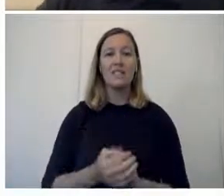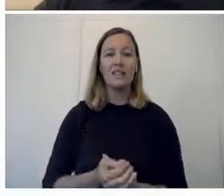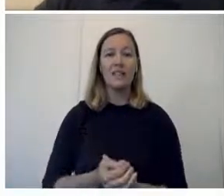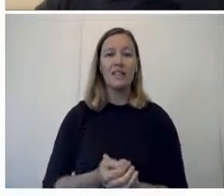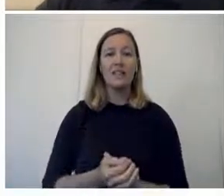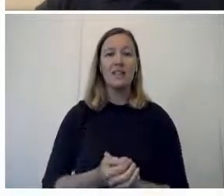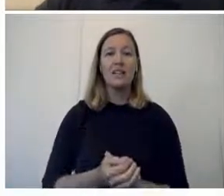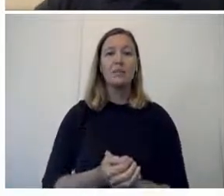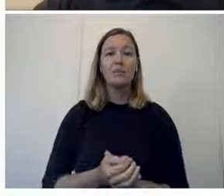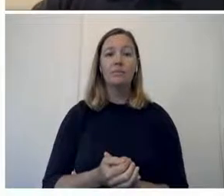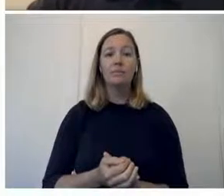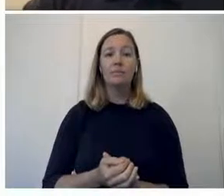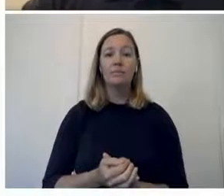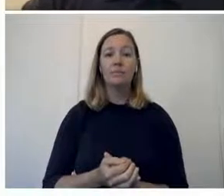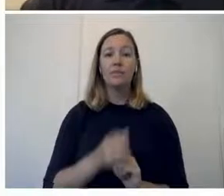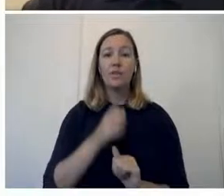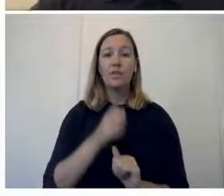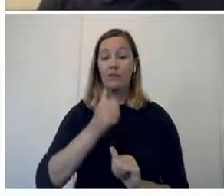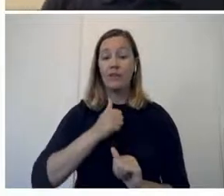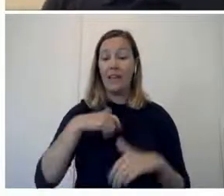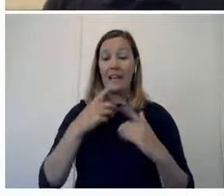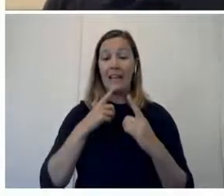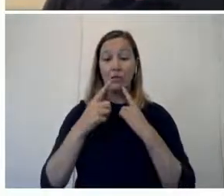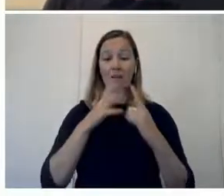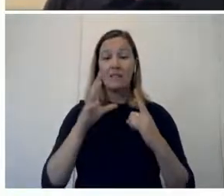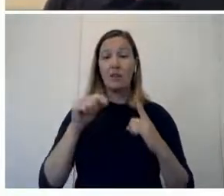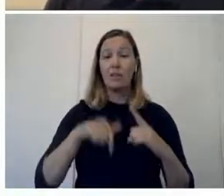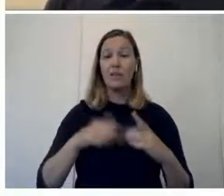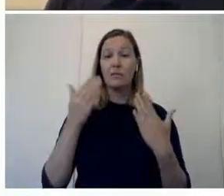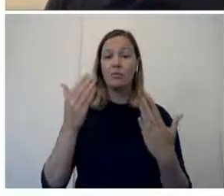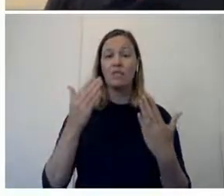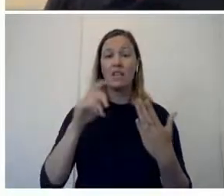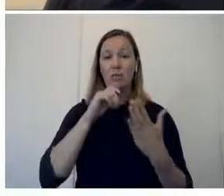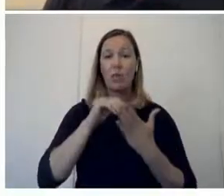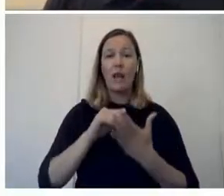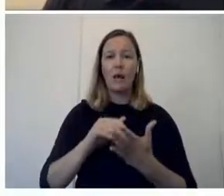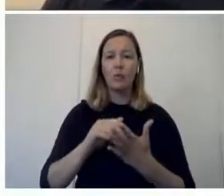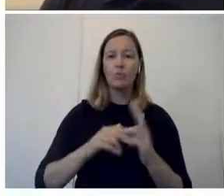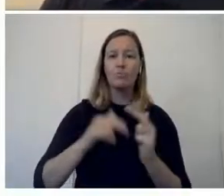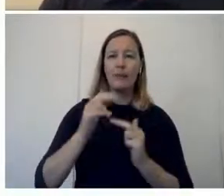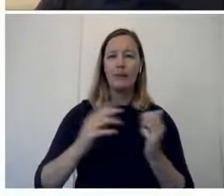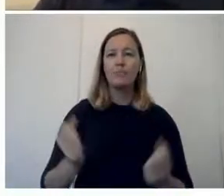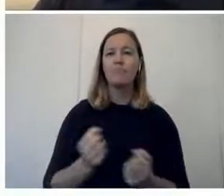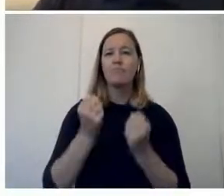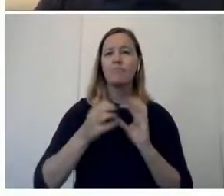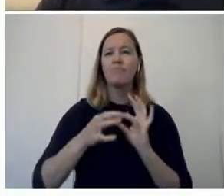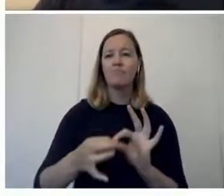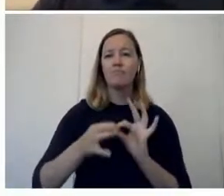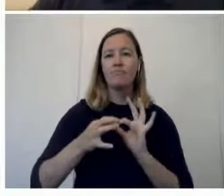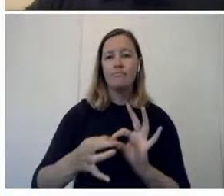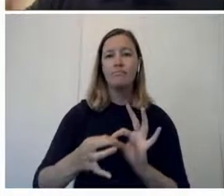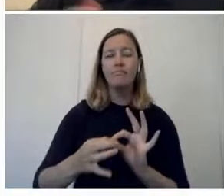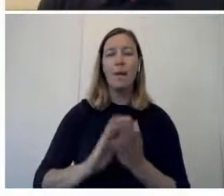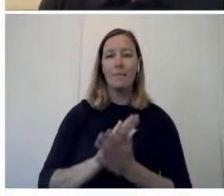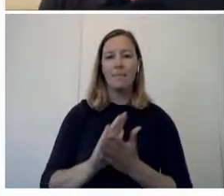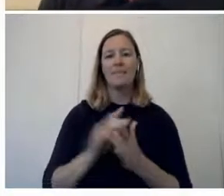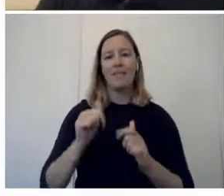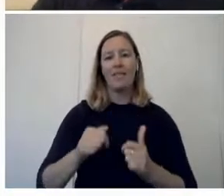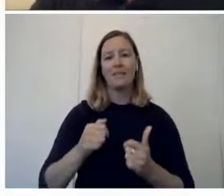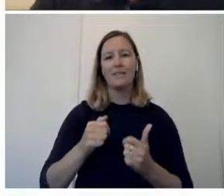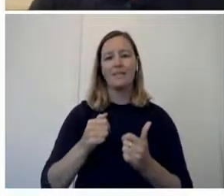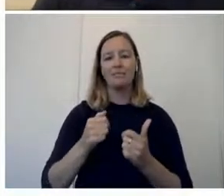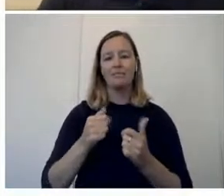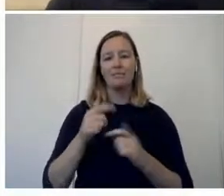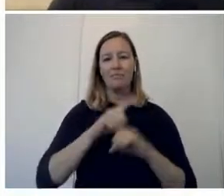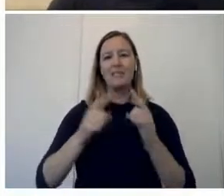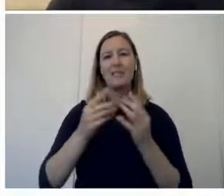to strengthen and build more community around your organizations, then it'll have been a worthwhile hour